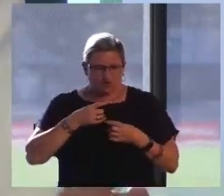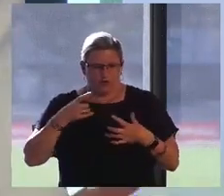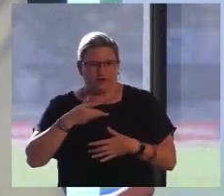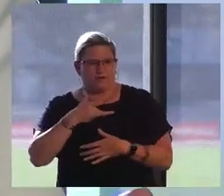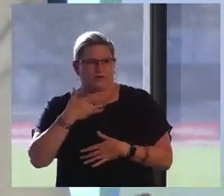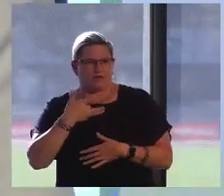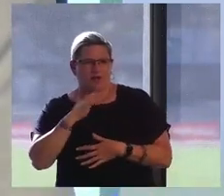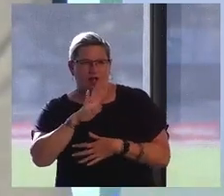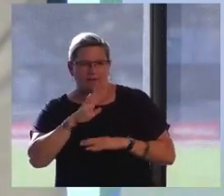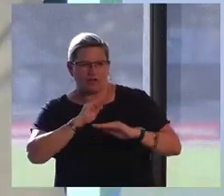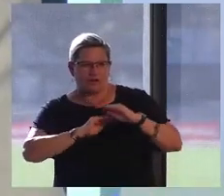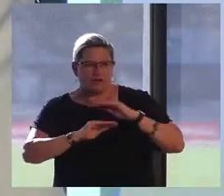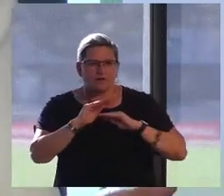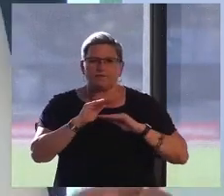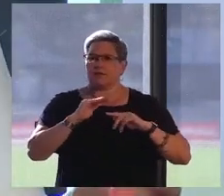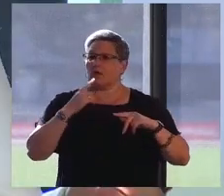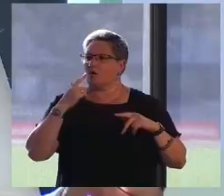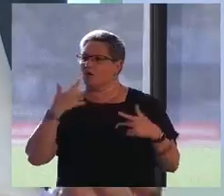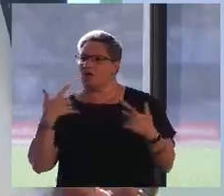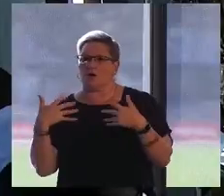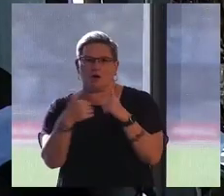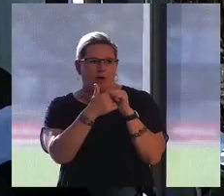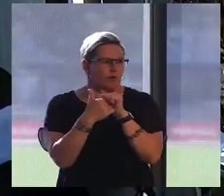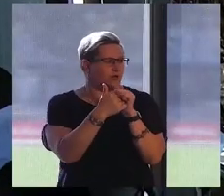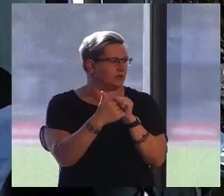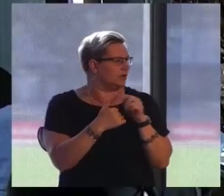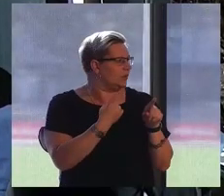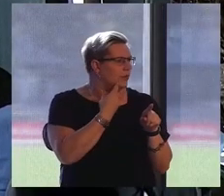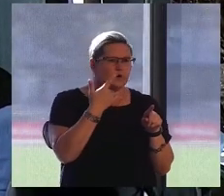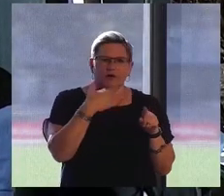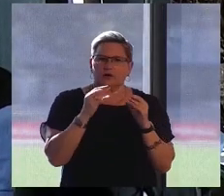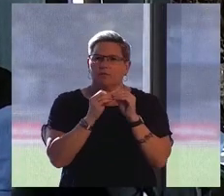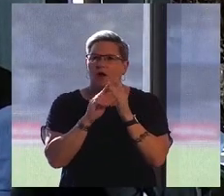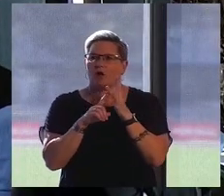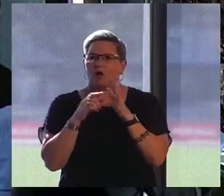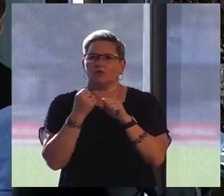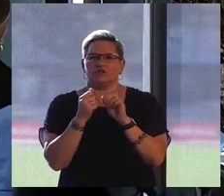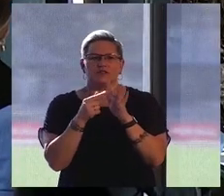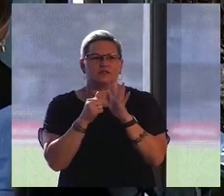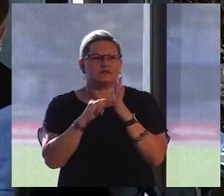any evolutionary biologists in the room actually? I thought maybe there'd be one.